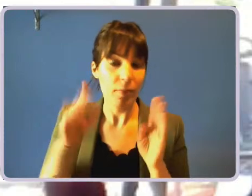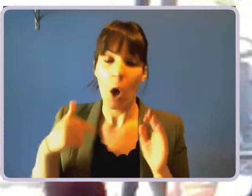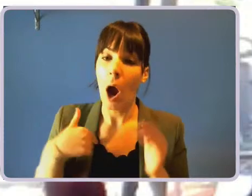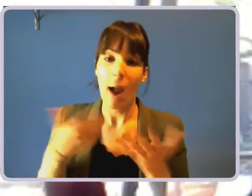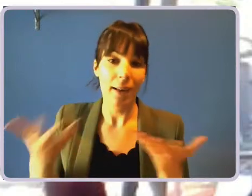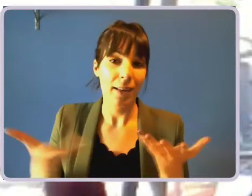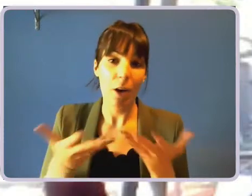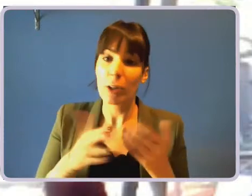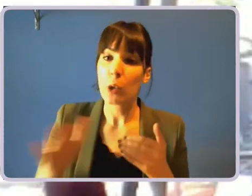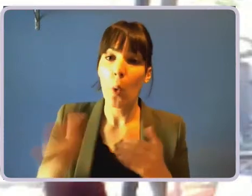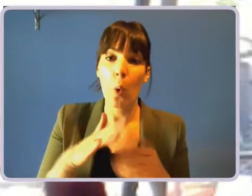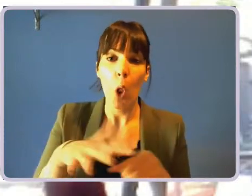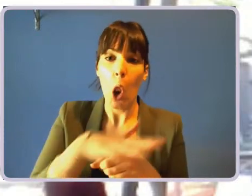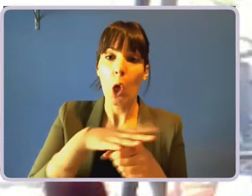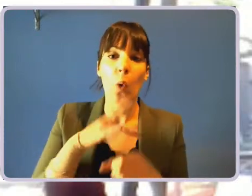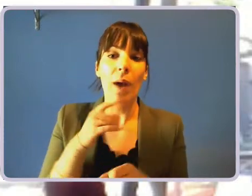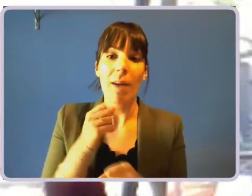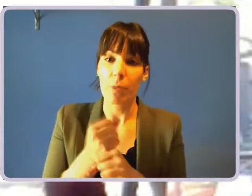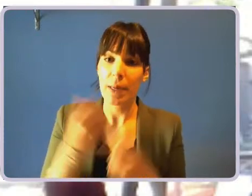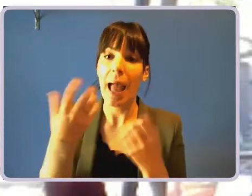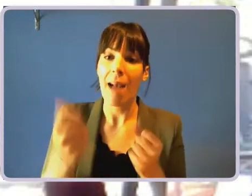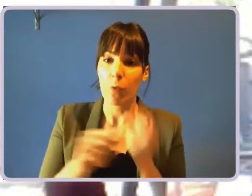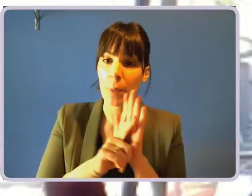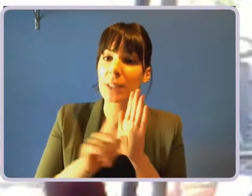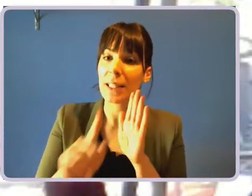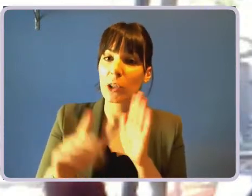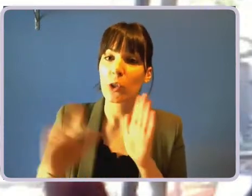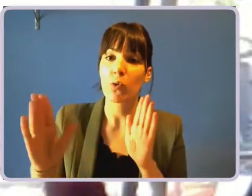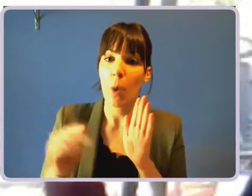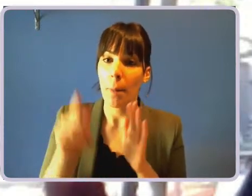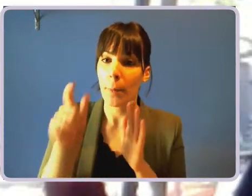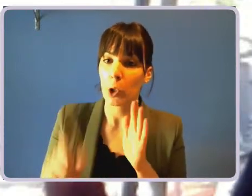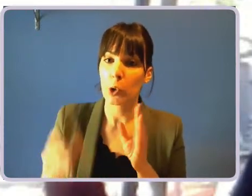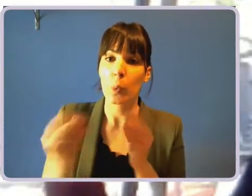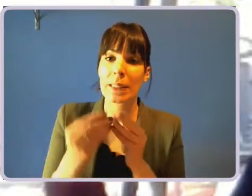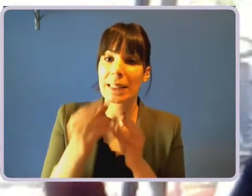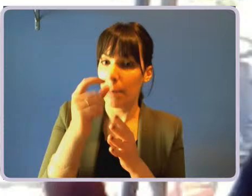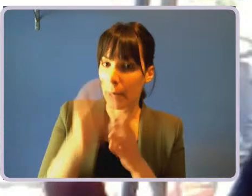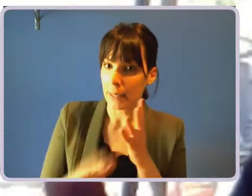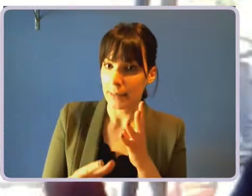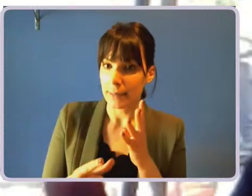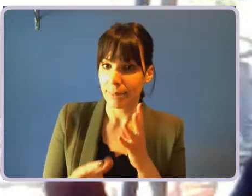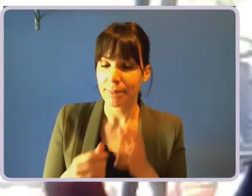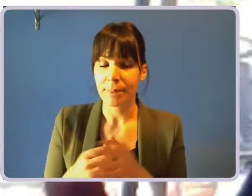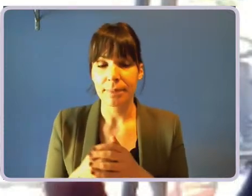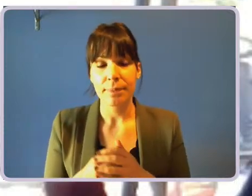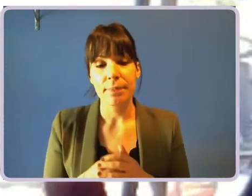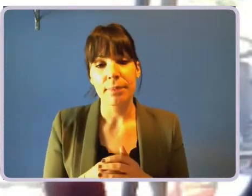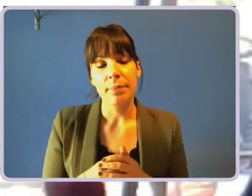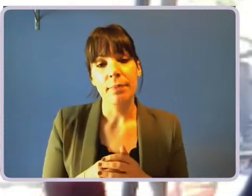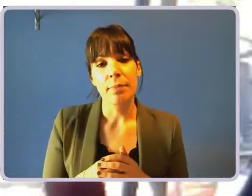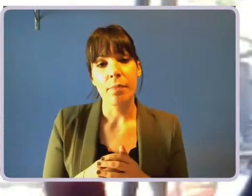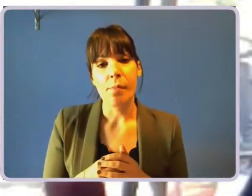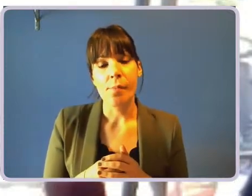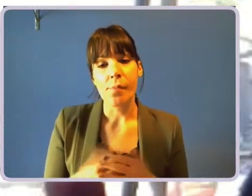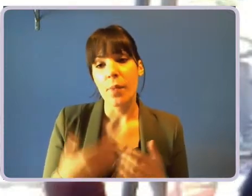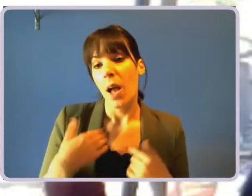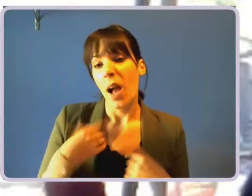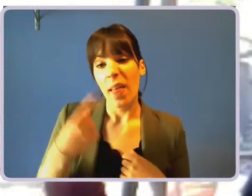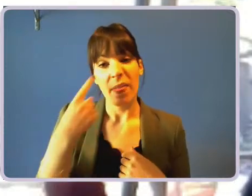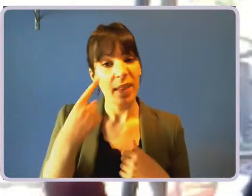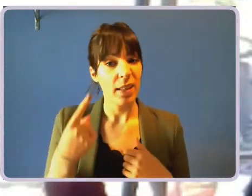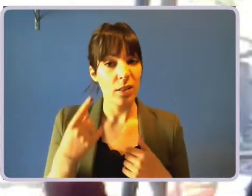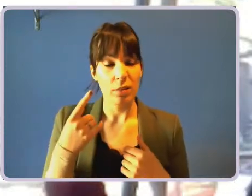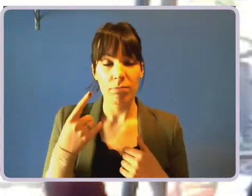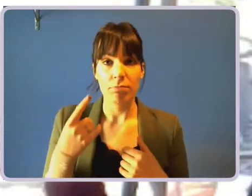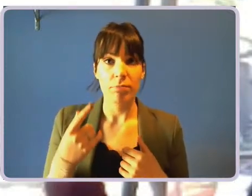government to have that representation at the planning table. I think in response, a